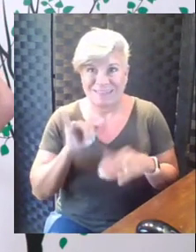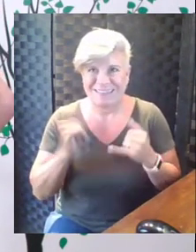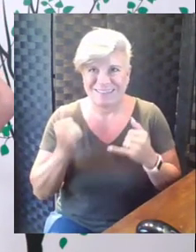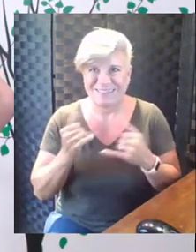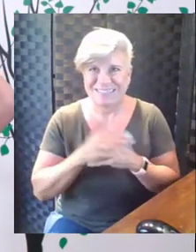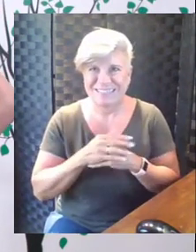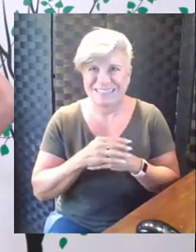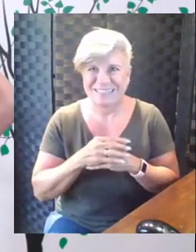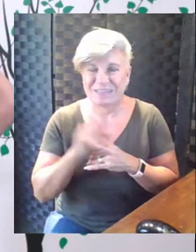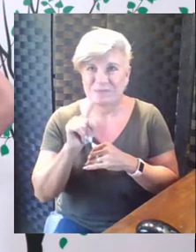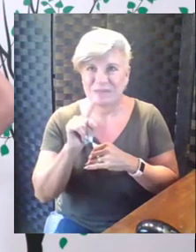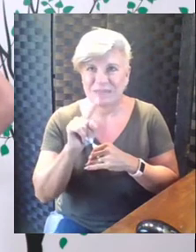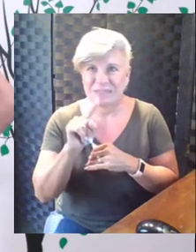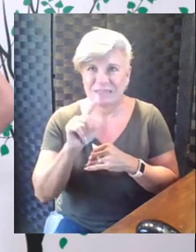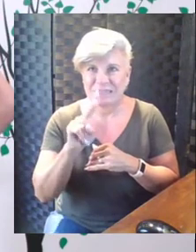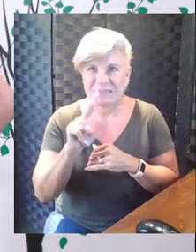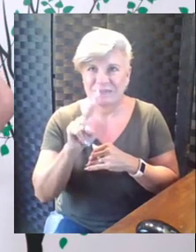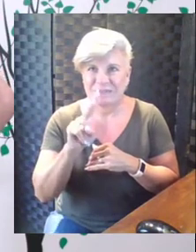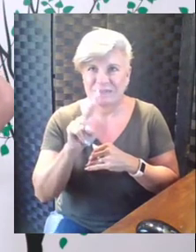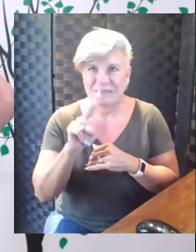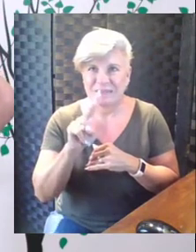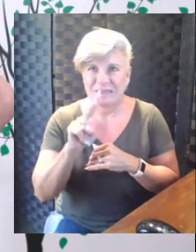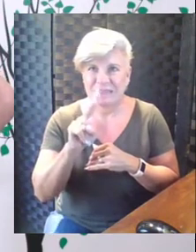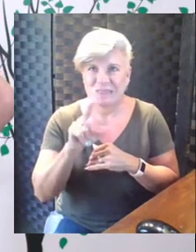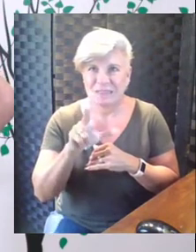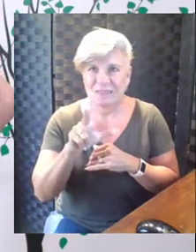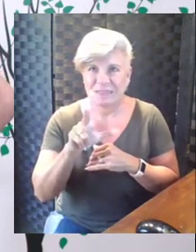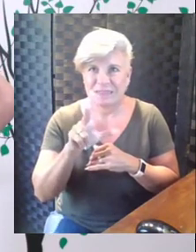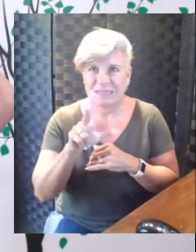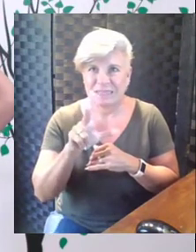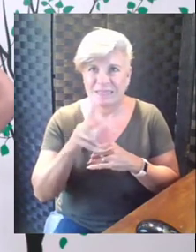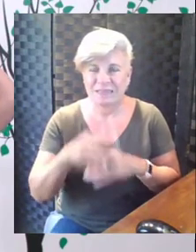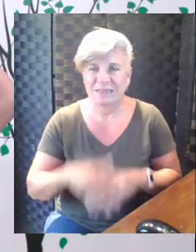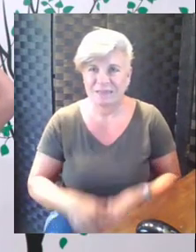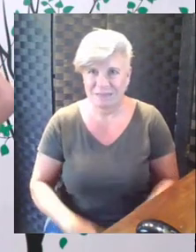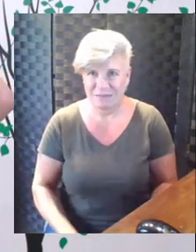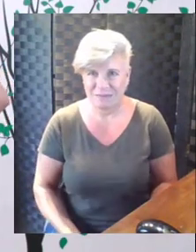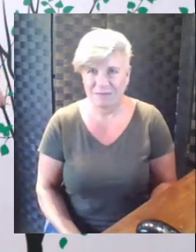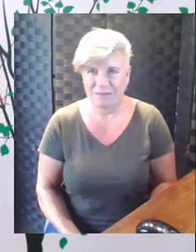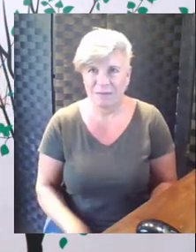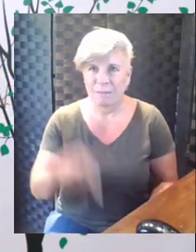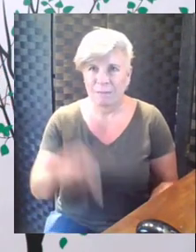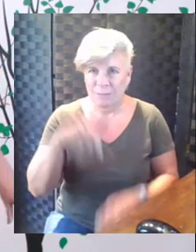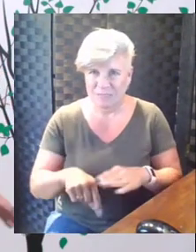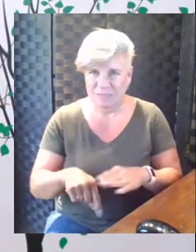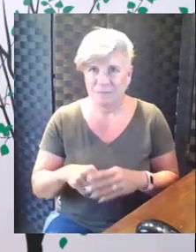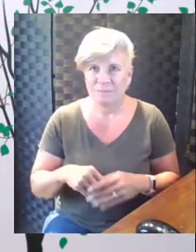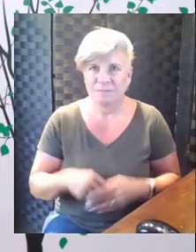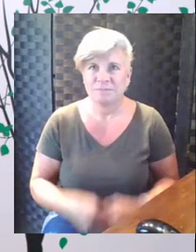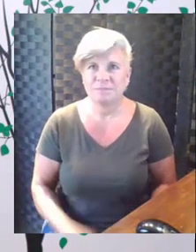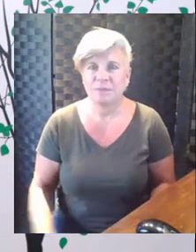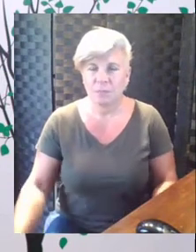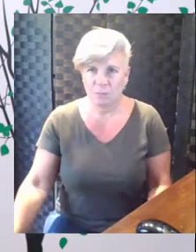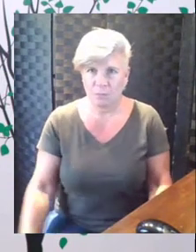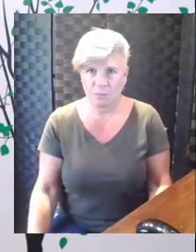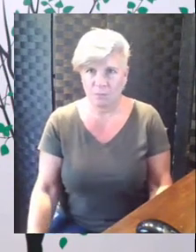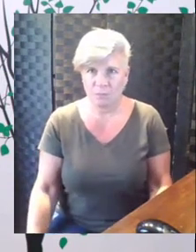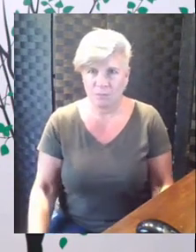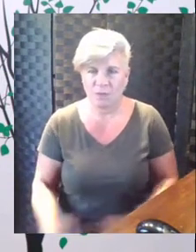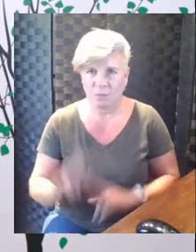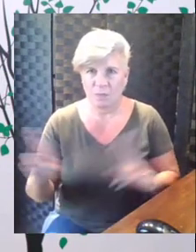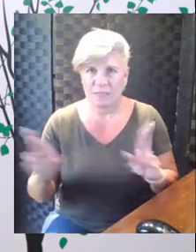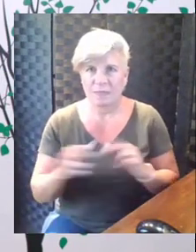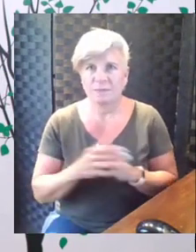now. 1, 2, 3. All right, and then you're going to put your foot back down and go right back to our